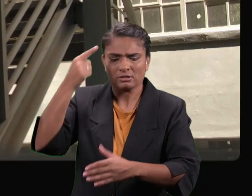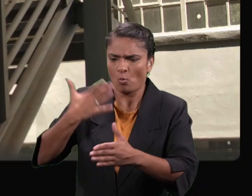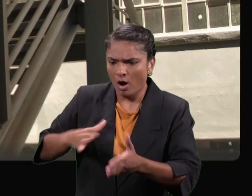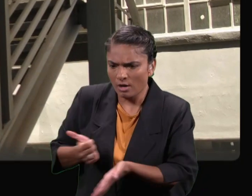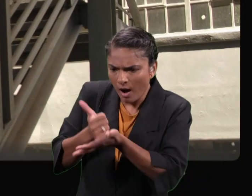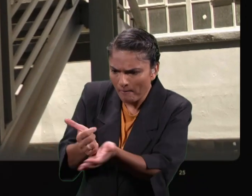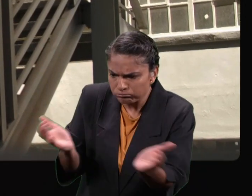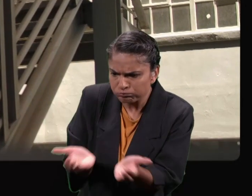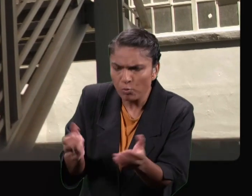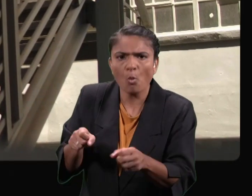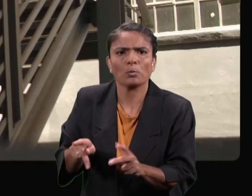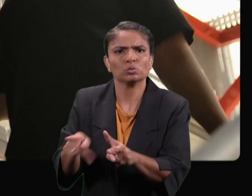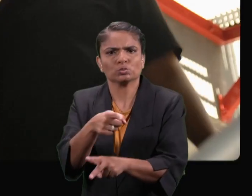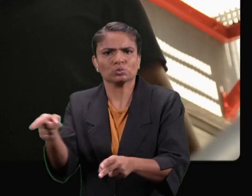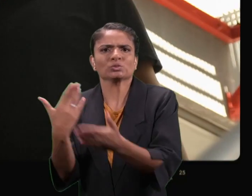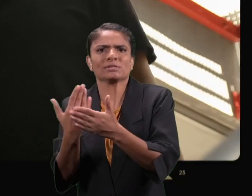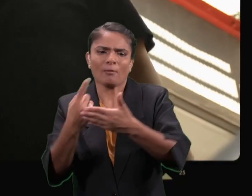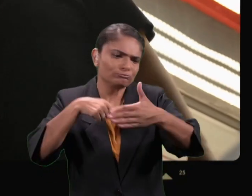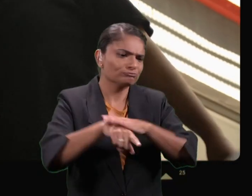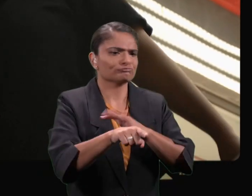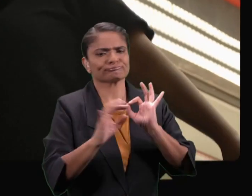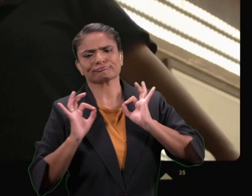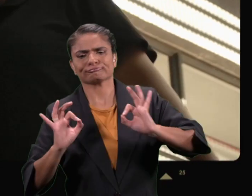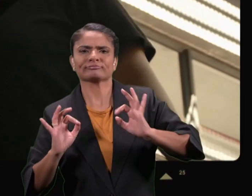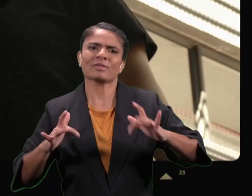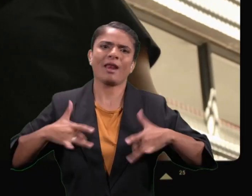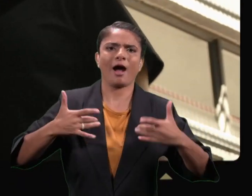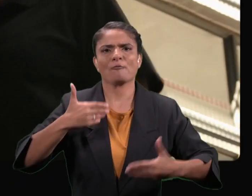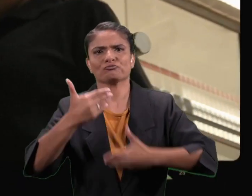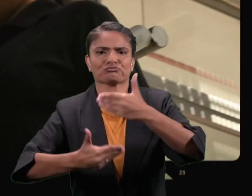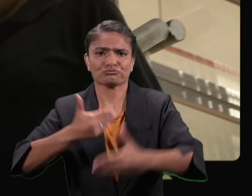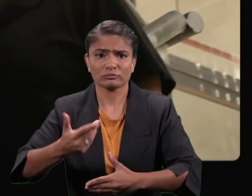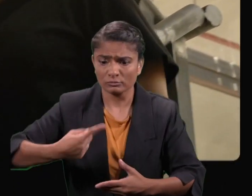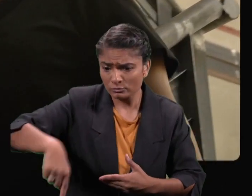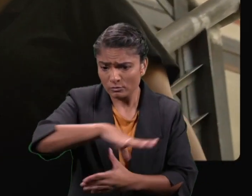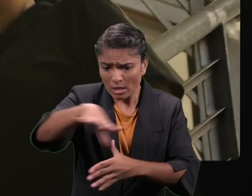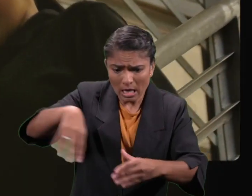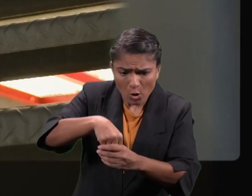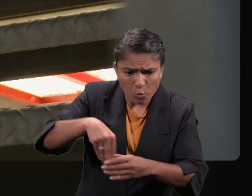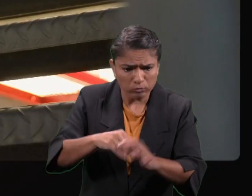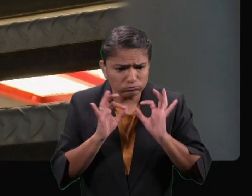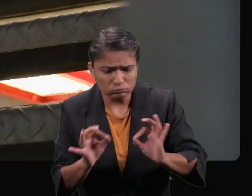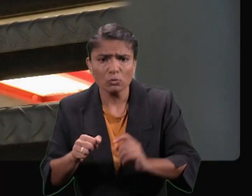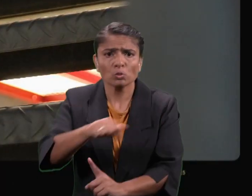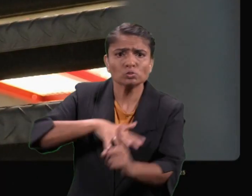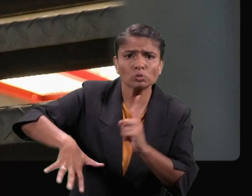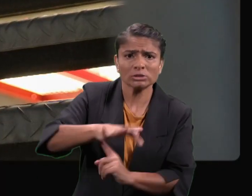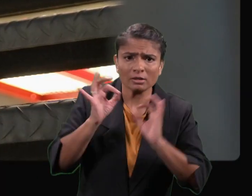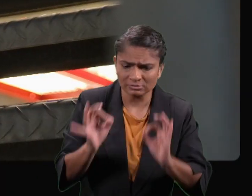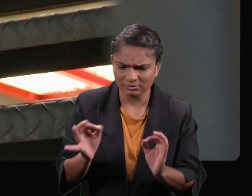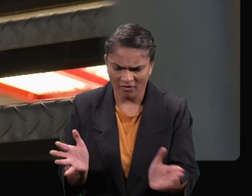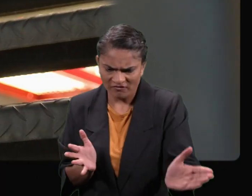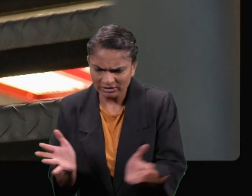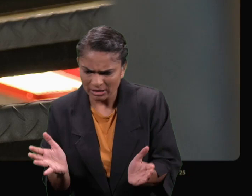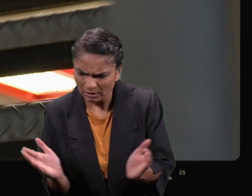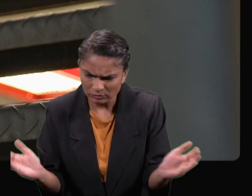is to allow the opportunity for full integration and equal participation in mainstream society to improve their quality of life. They